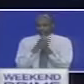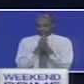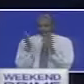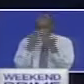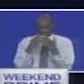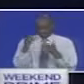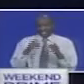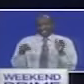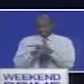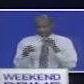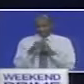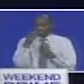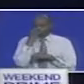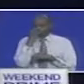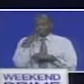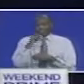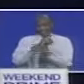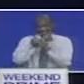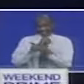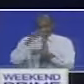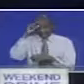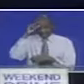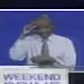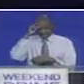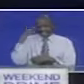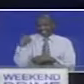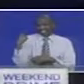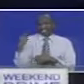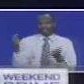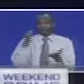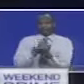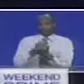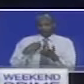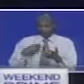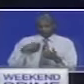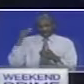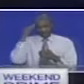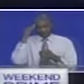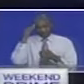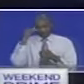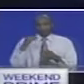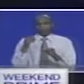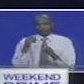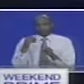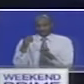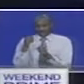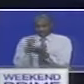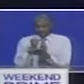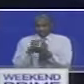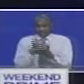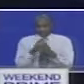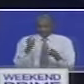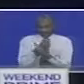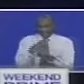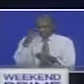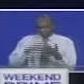Deputy President William Ruto has defended the government's recent appointments of heads of parastatals. Ruto rubbished claims that